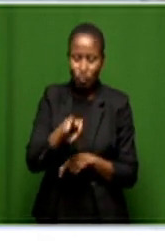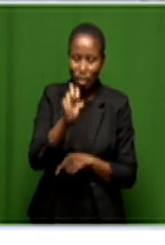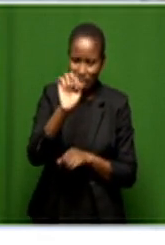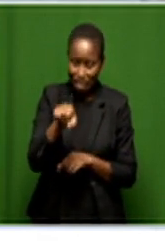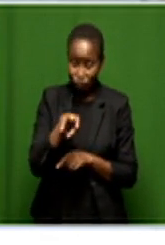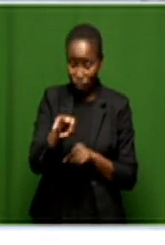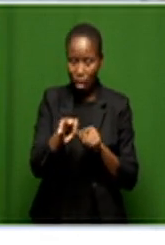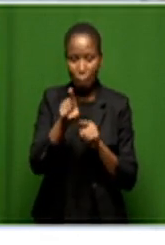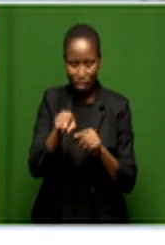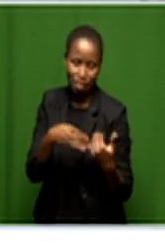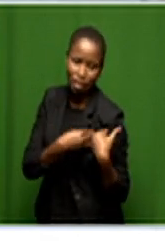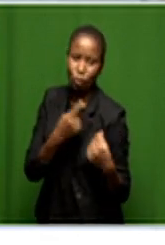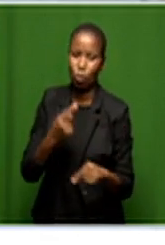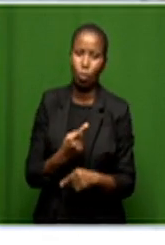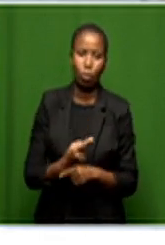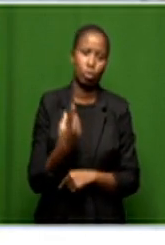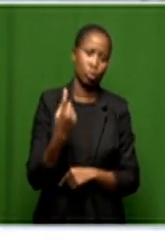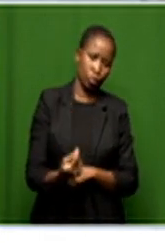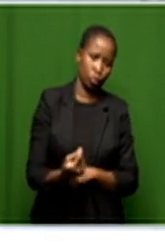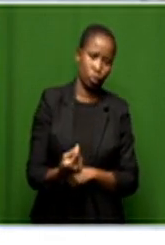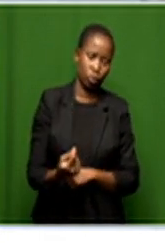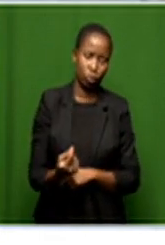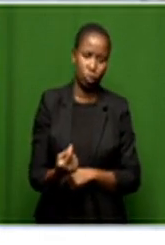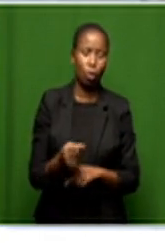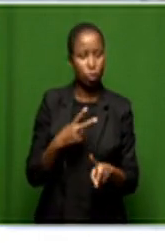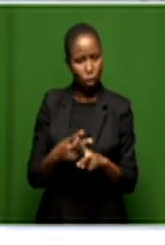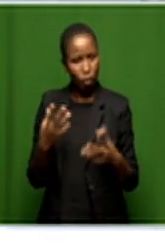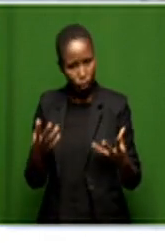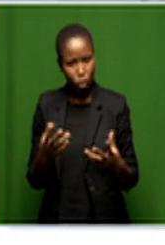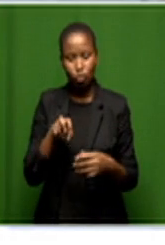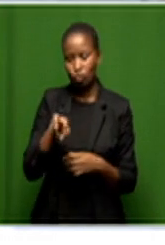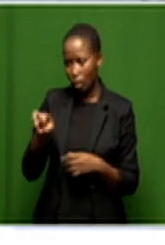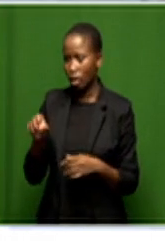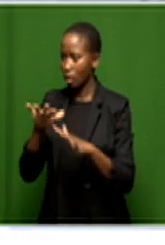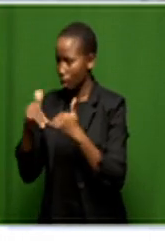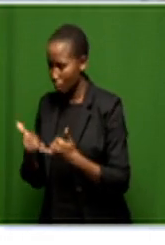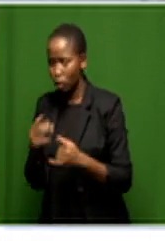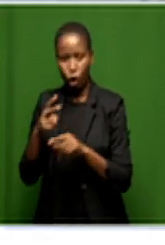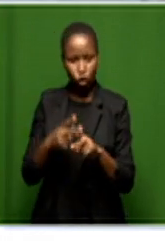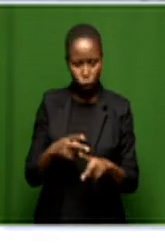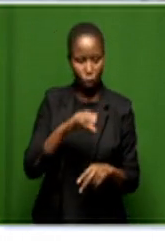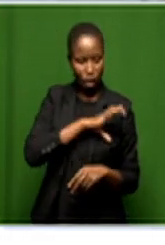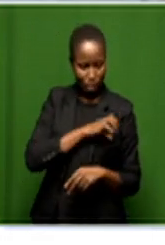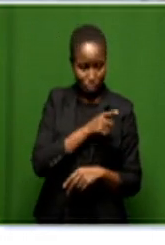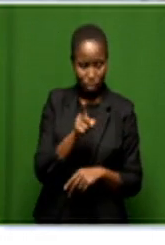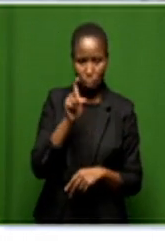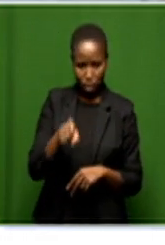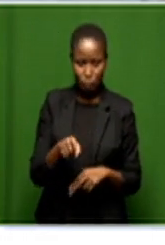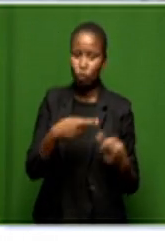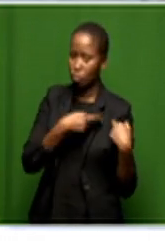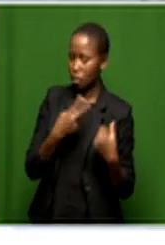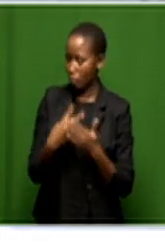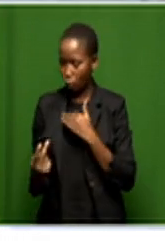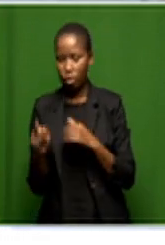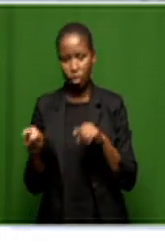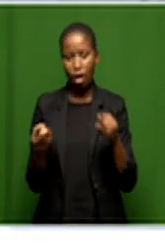safely, both from the establishment side and also essentially from the travelers ourselves. The responsibility lies essentially on both